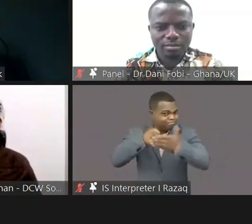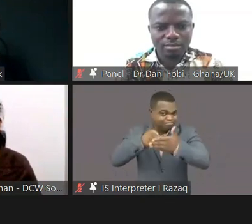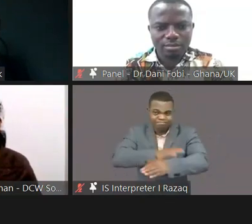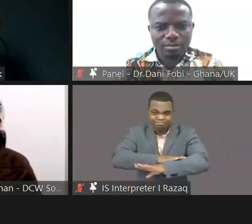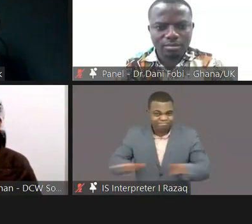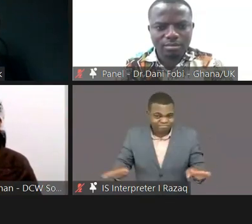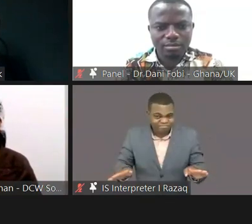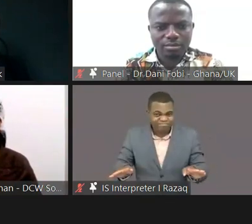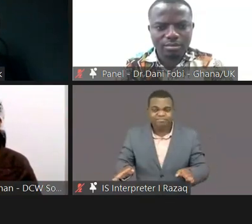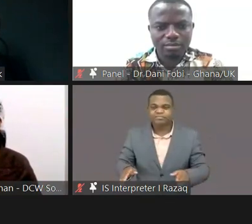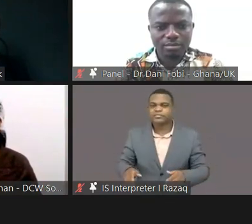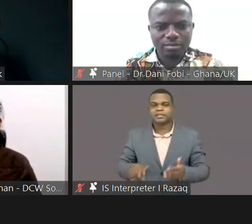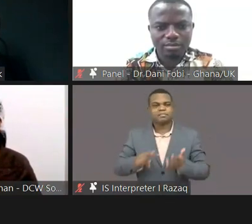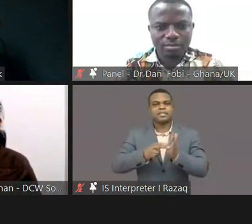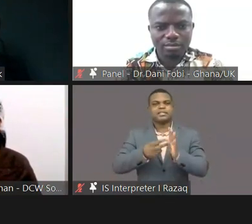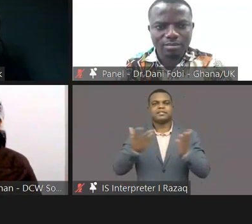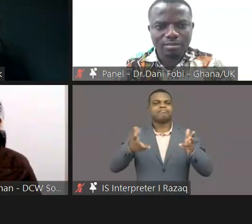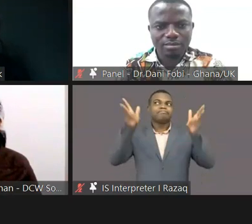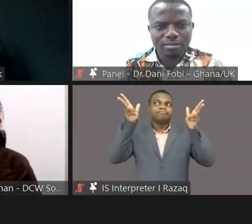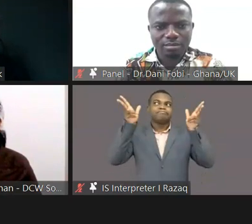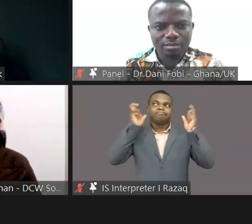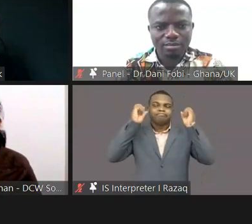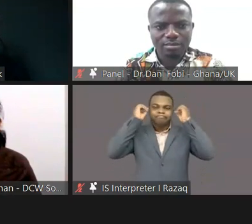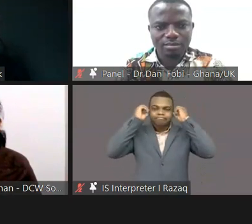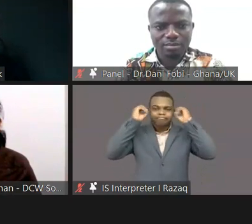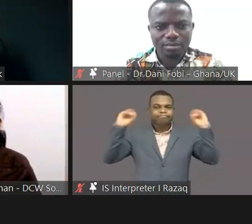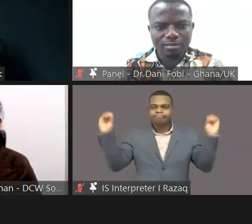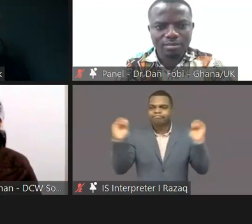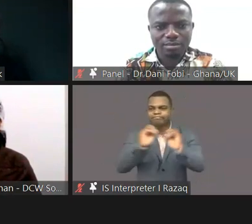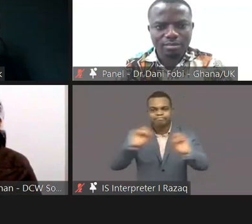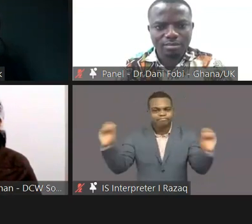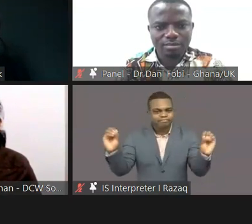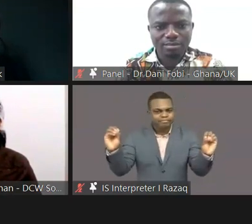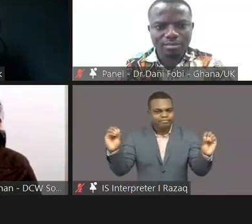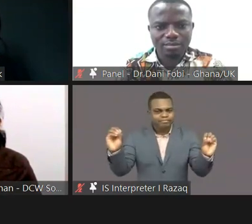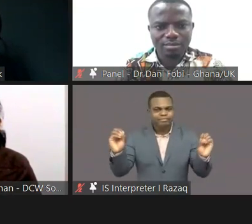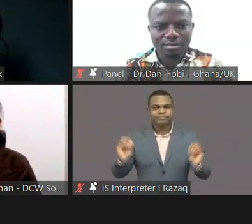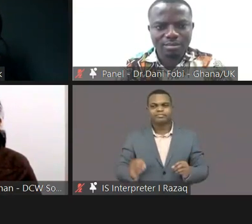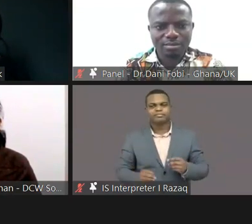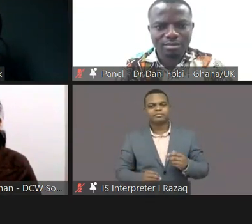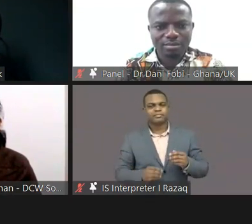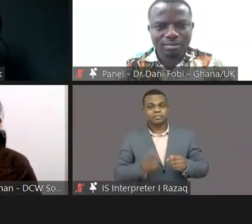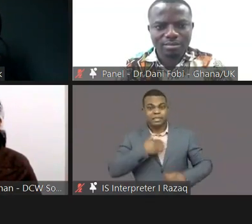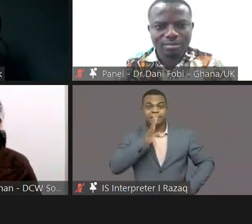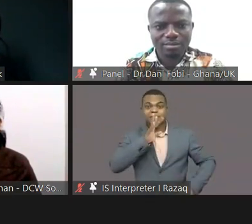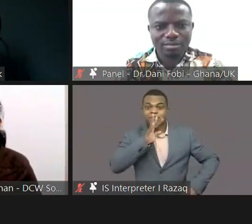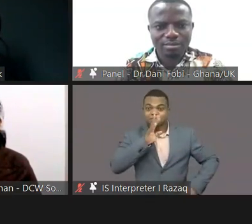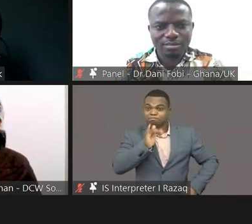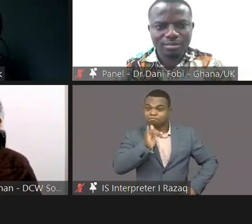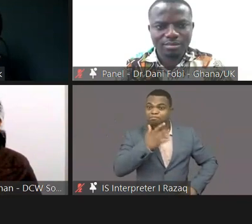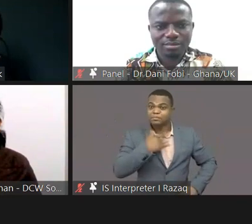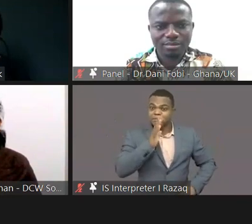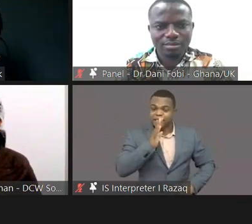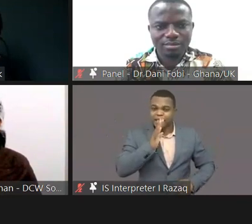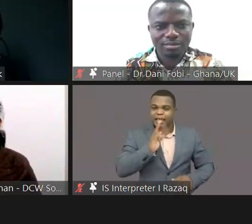speaking like fluently. So when I lost my hearing, I was a bilingual deaf.